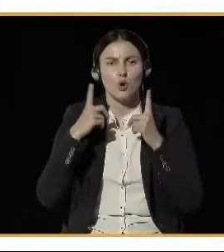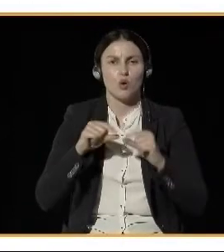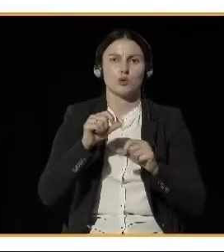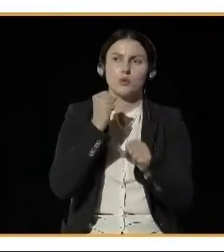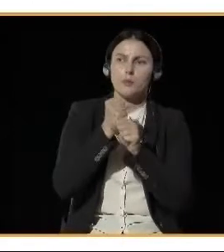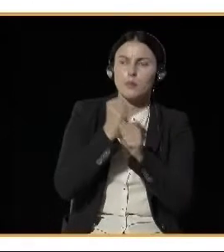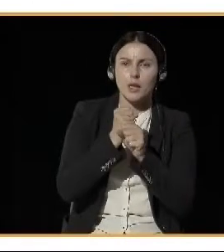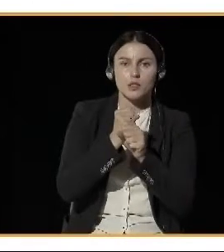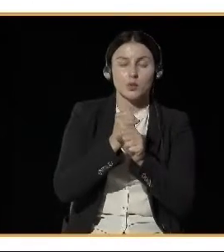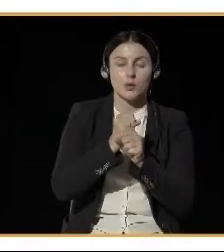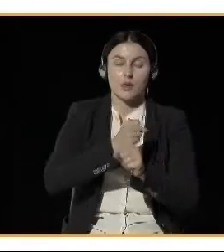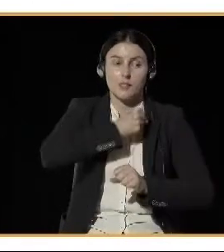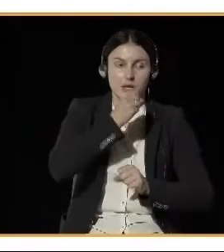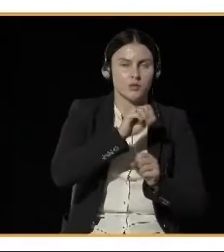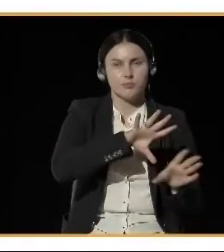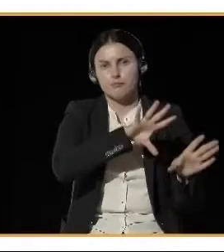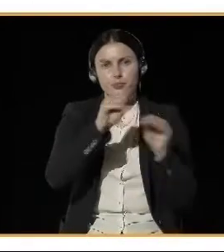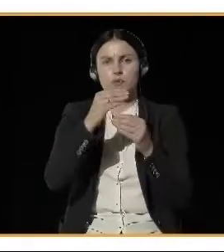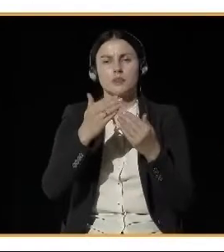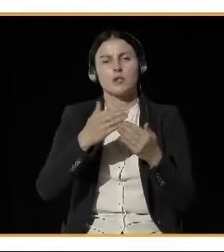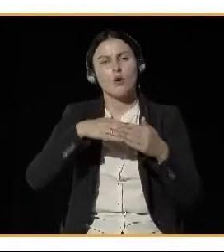the main goal